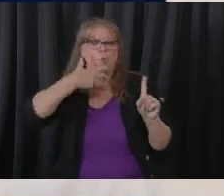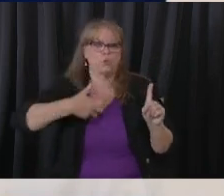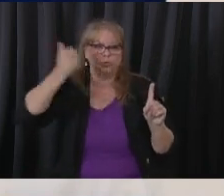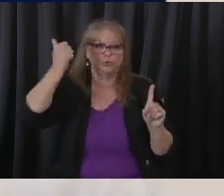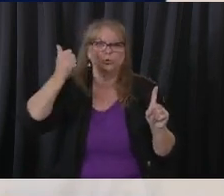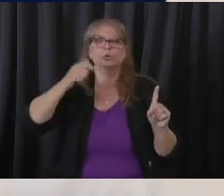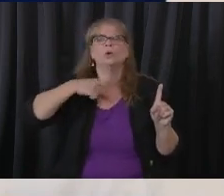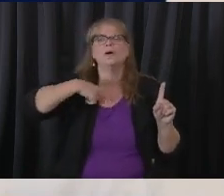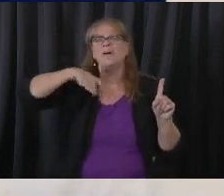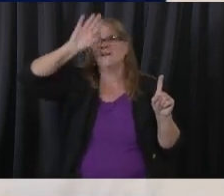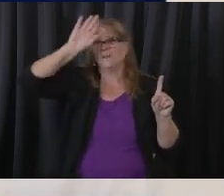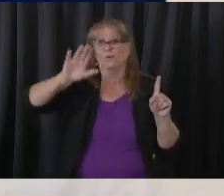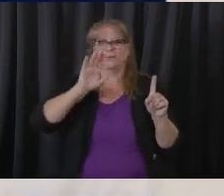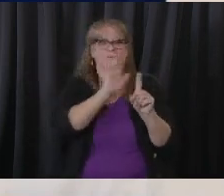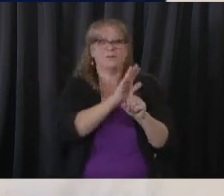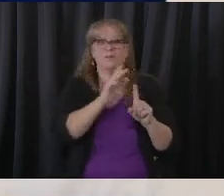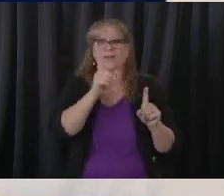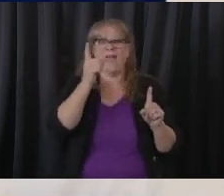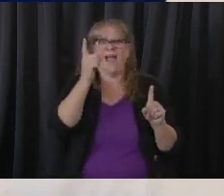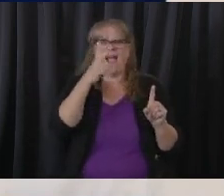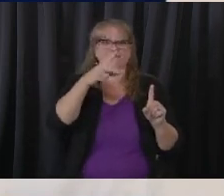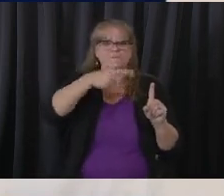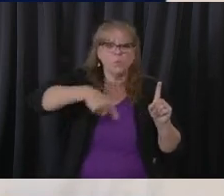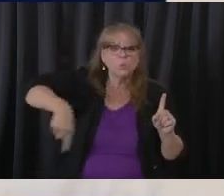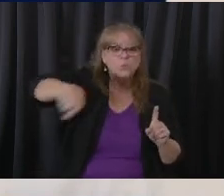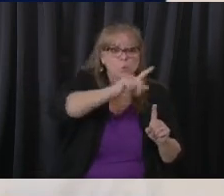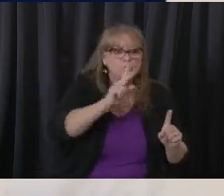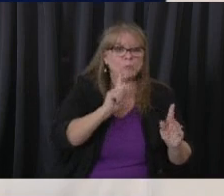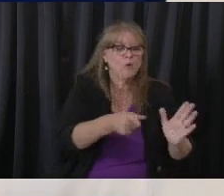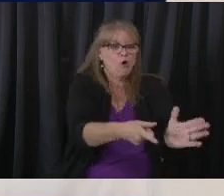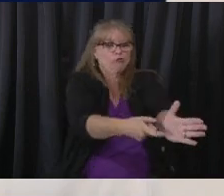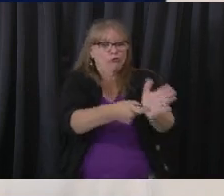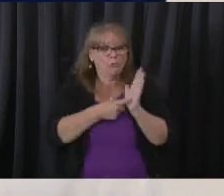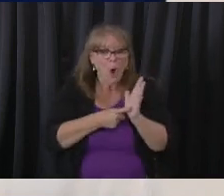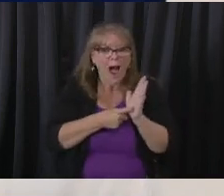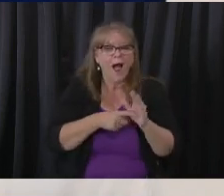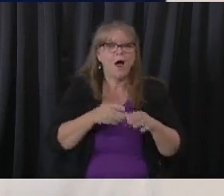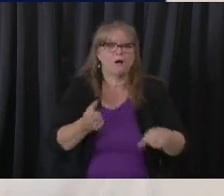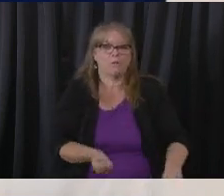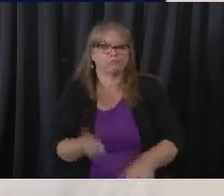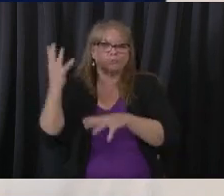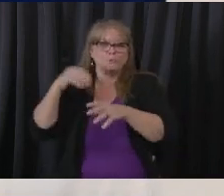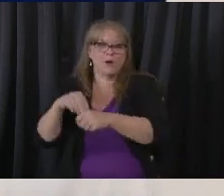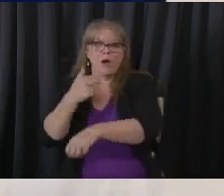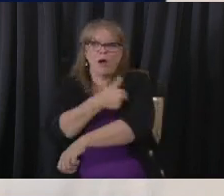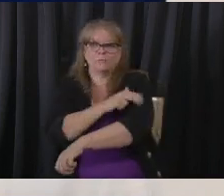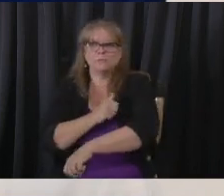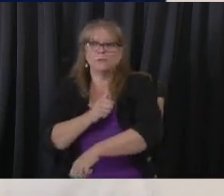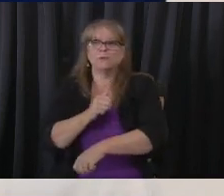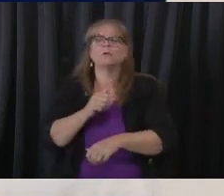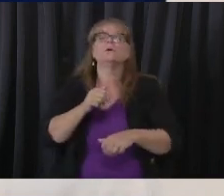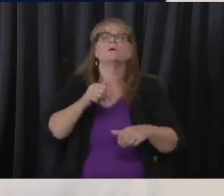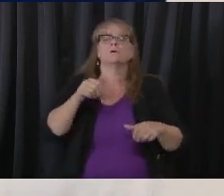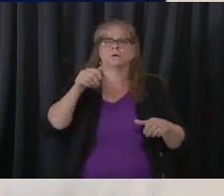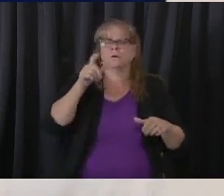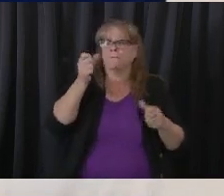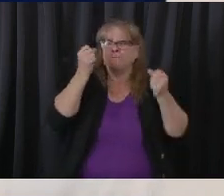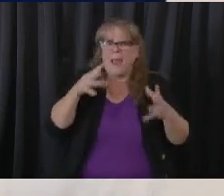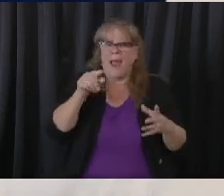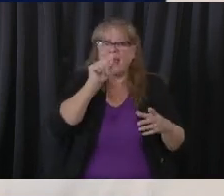some don't. And for those who are, it can be a lengthy hospitalization, and it can be very difficult, and it can cause other health problems. So